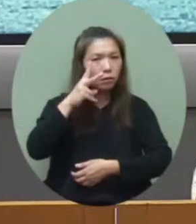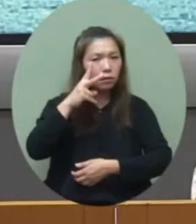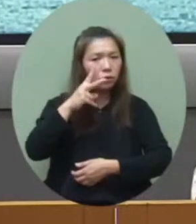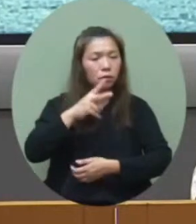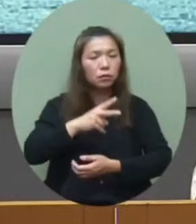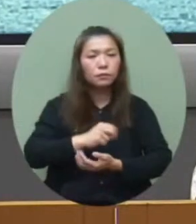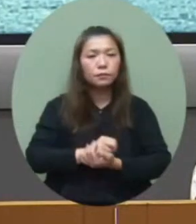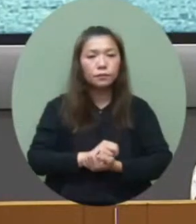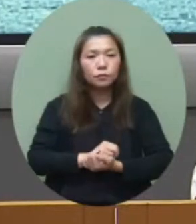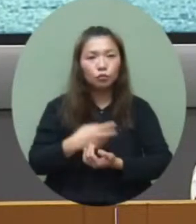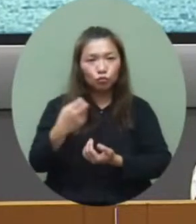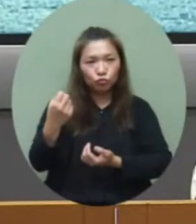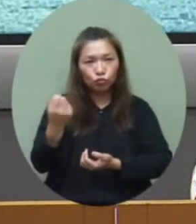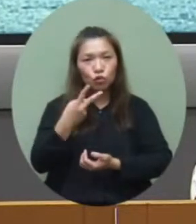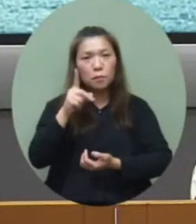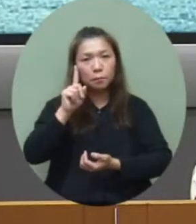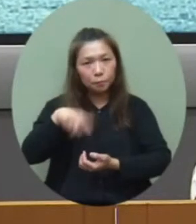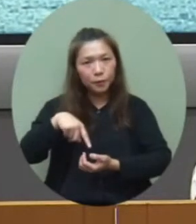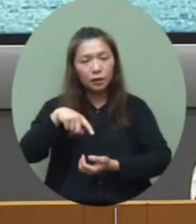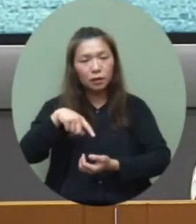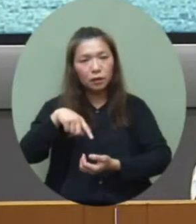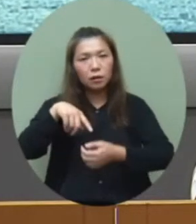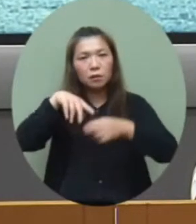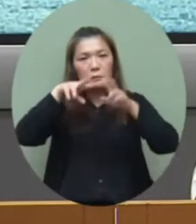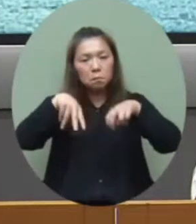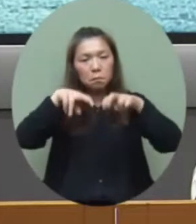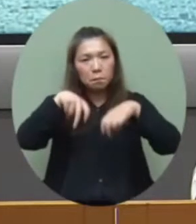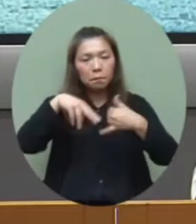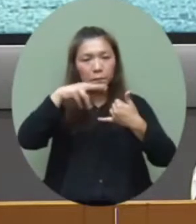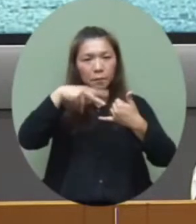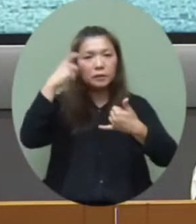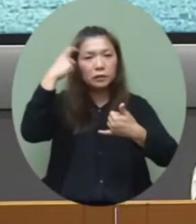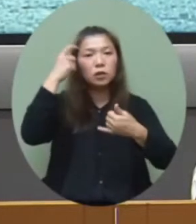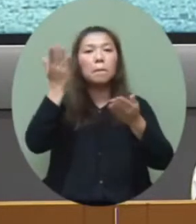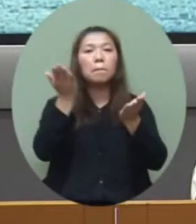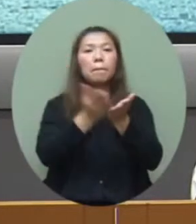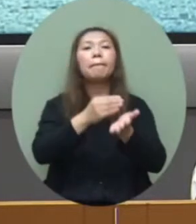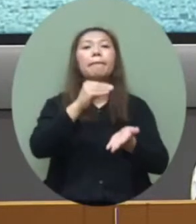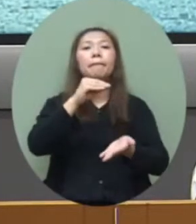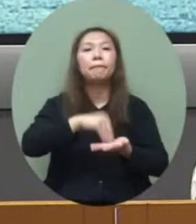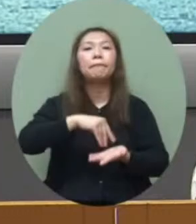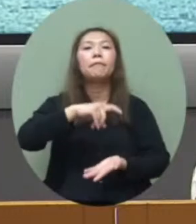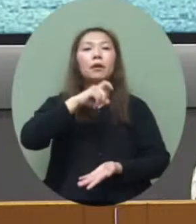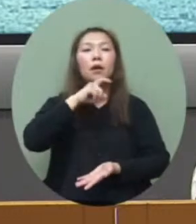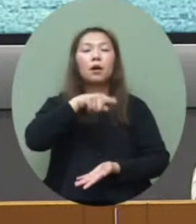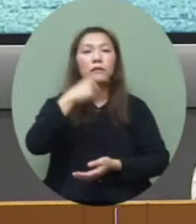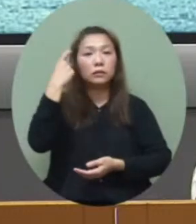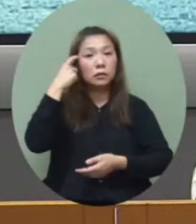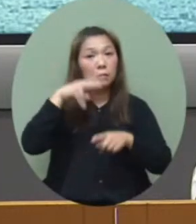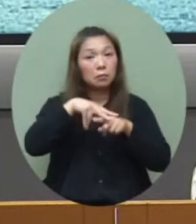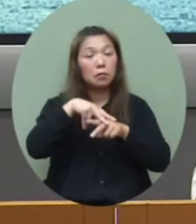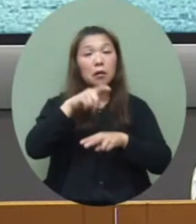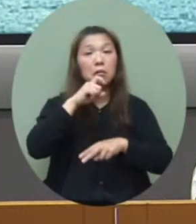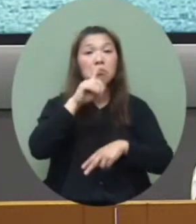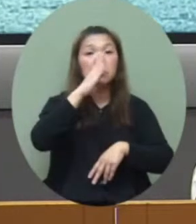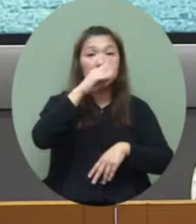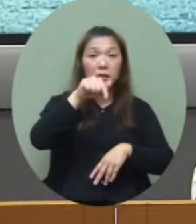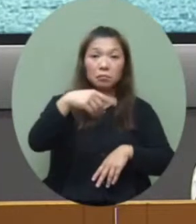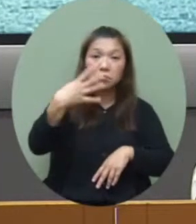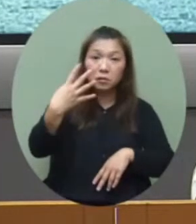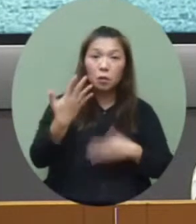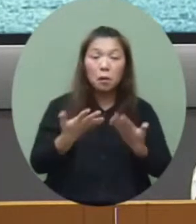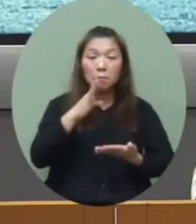be determined that it's a subvariant BA4 or BA5. And so far, according to the World